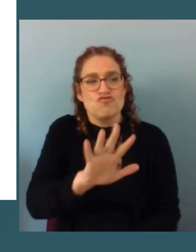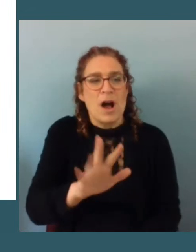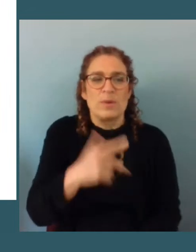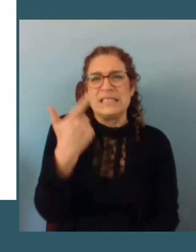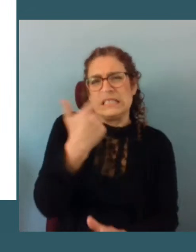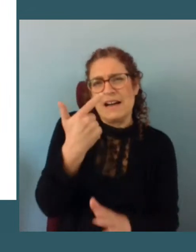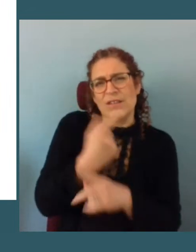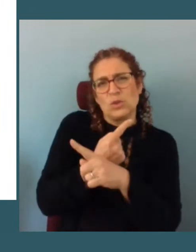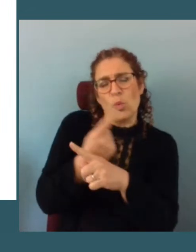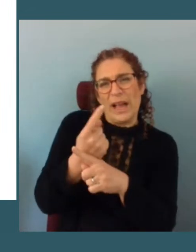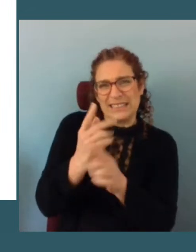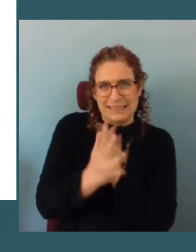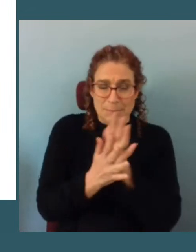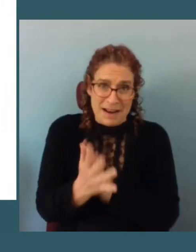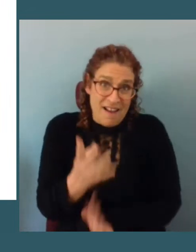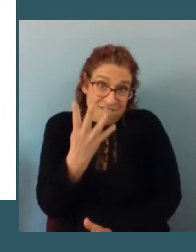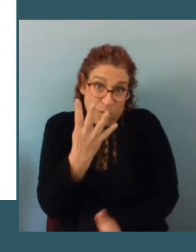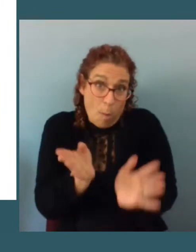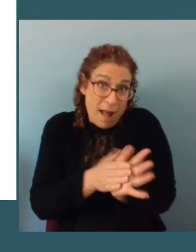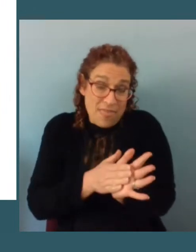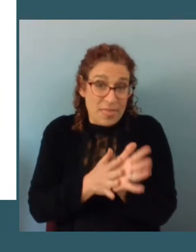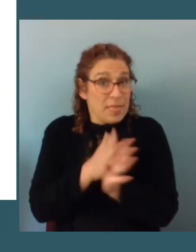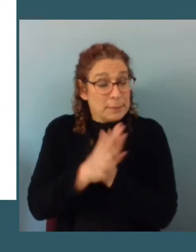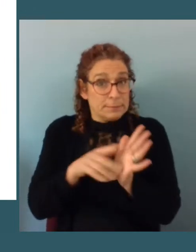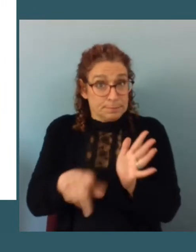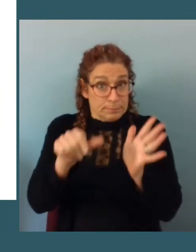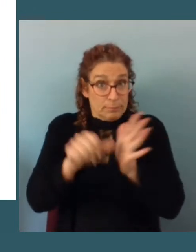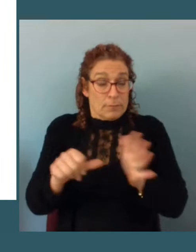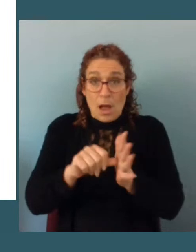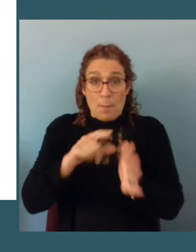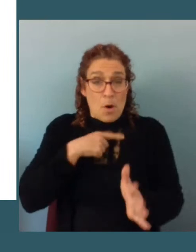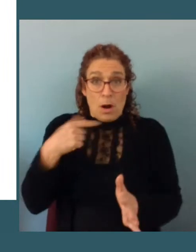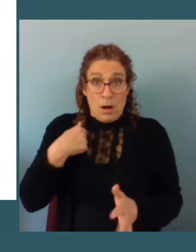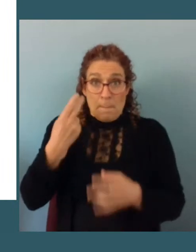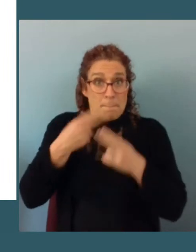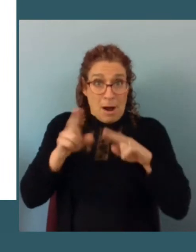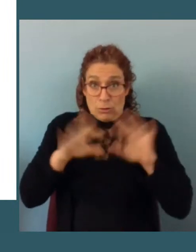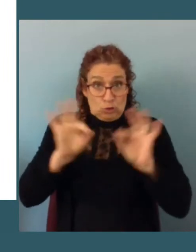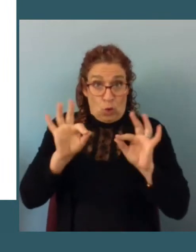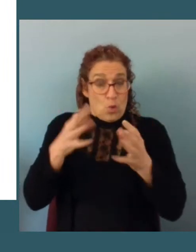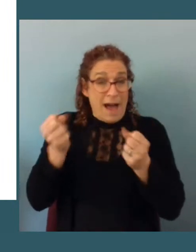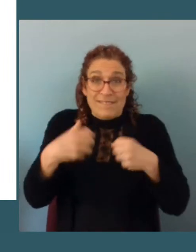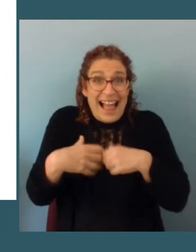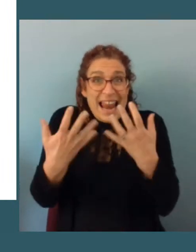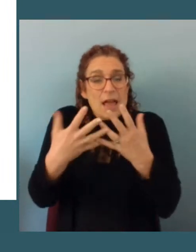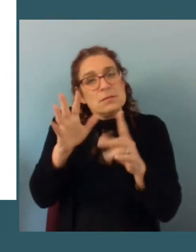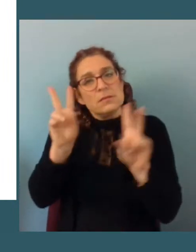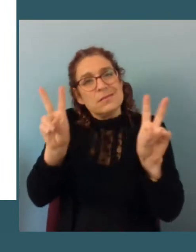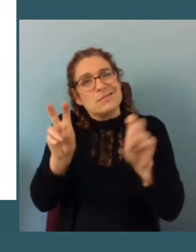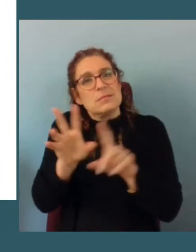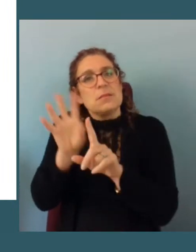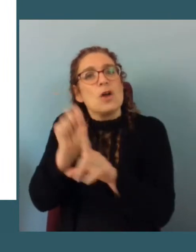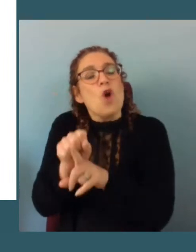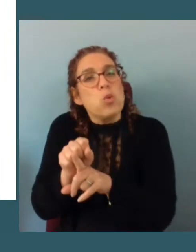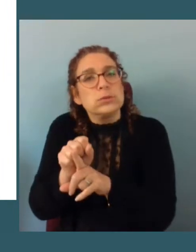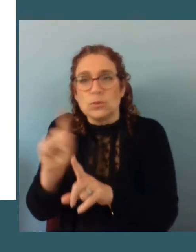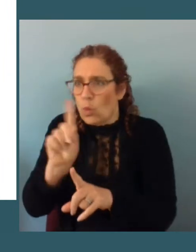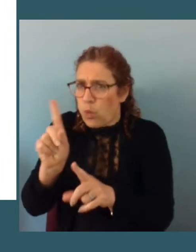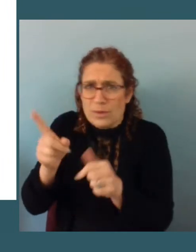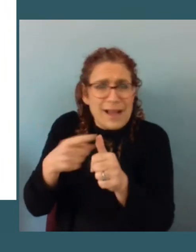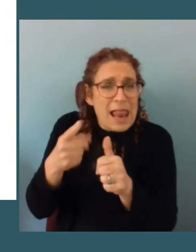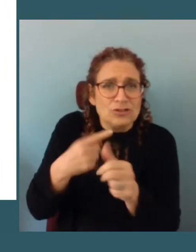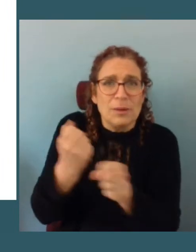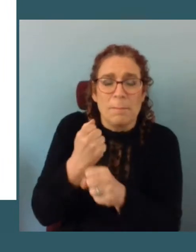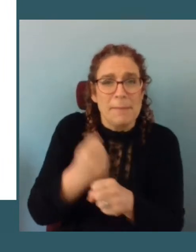for parents without a diagnosis of milk allergy or any allergy. And yeah, it can be very overwhelming. So